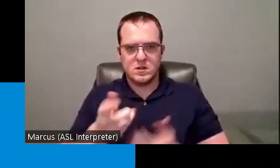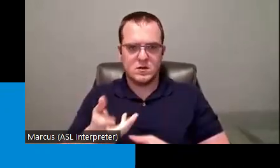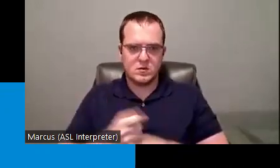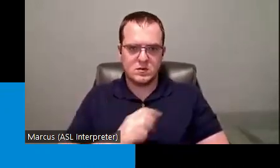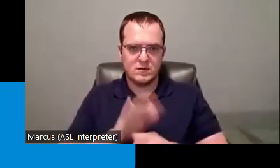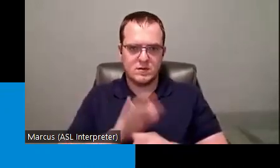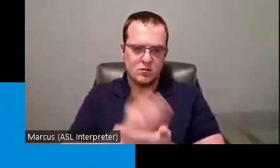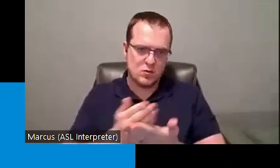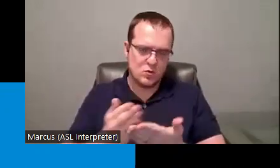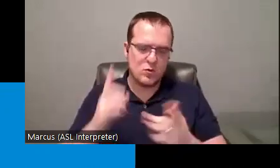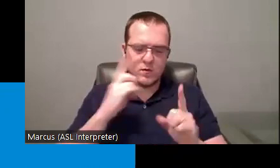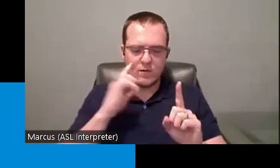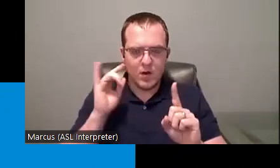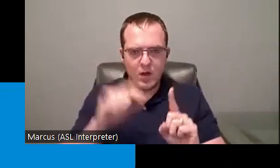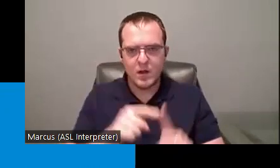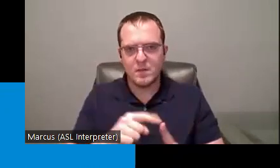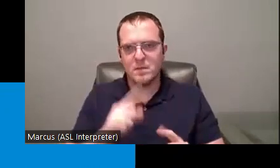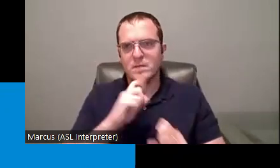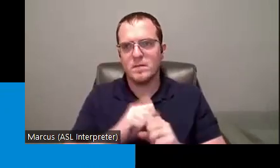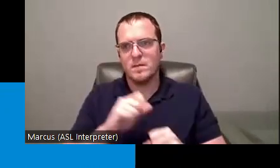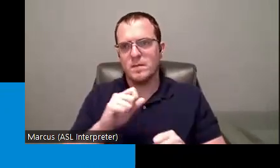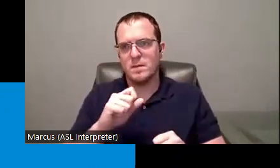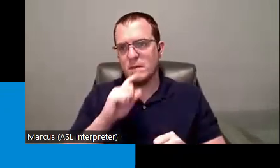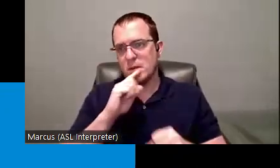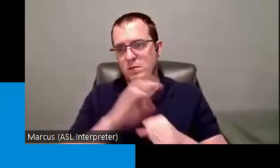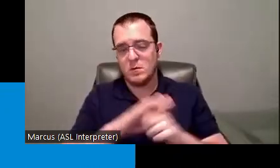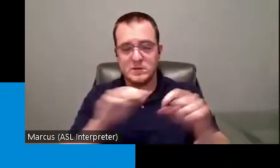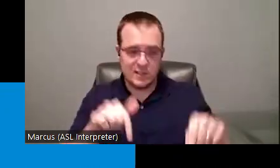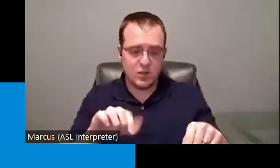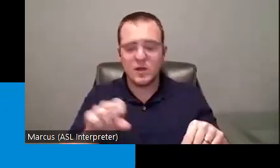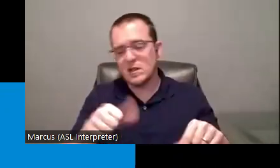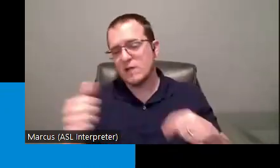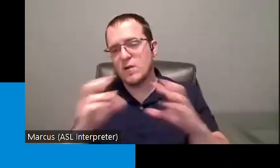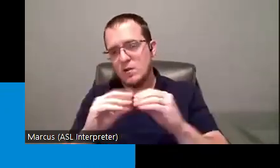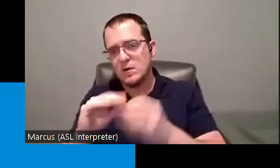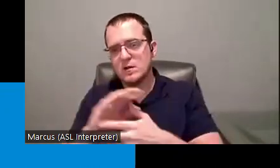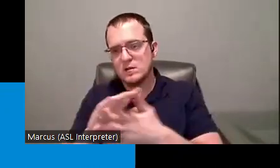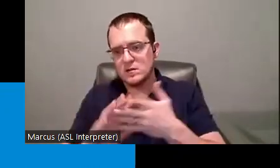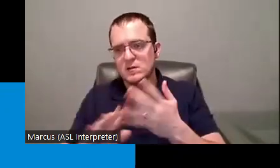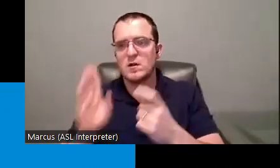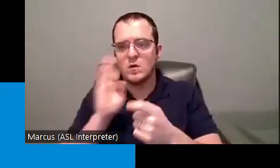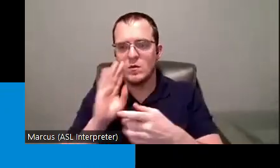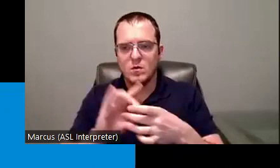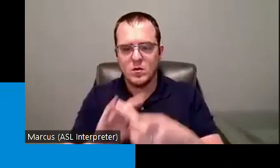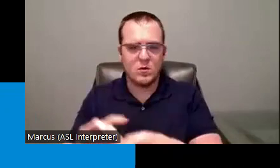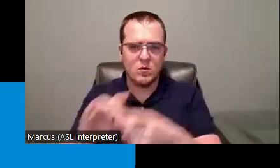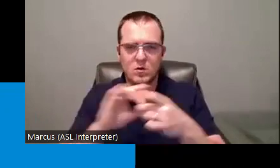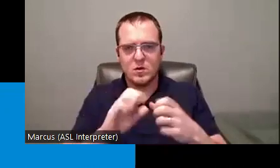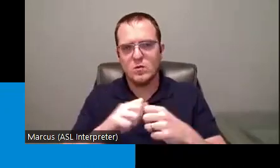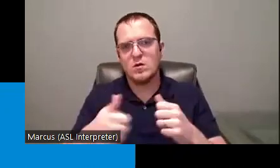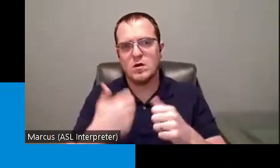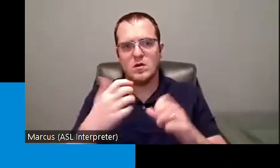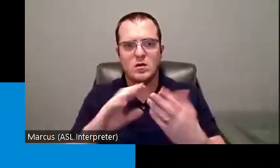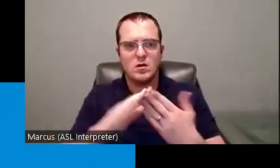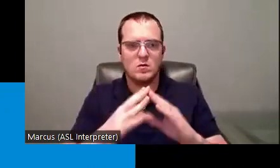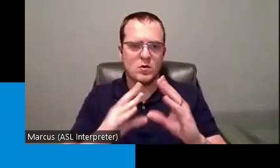resources. And I will promise here, as I've done in many other meetings, that we will coordinate another community meeting where we'll be